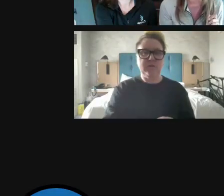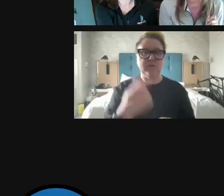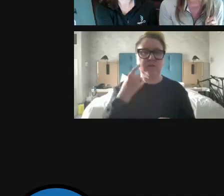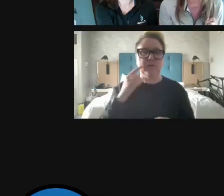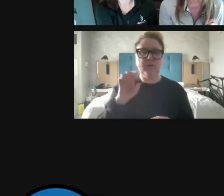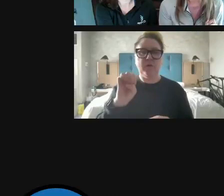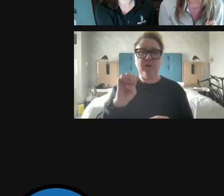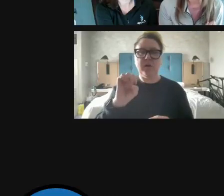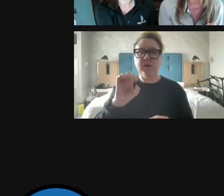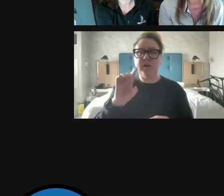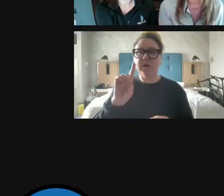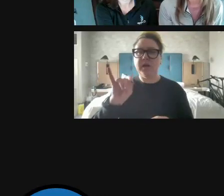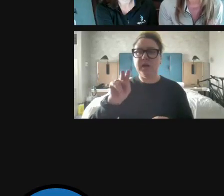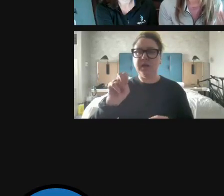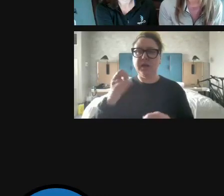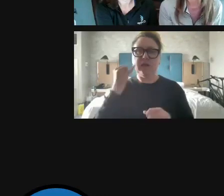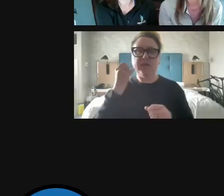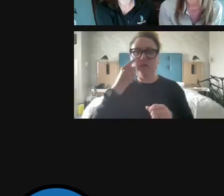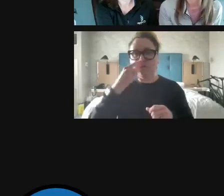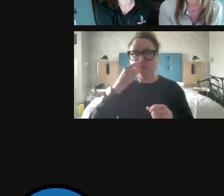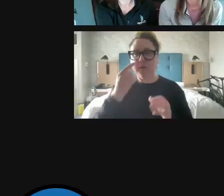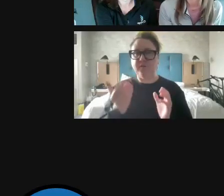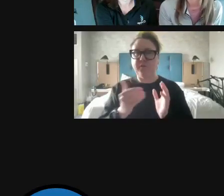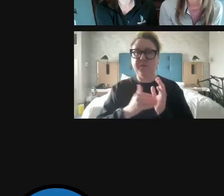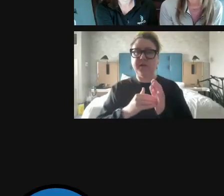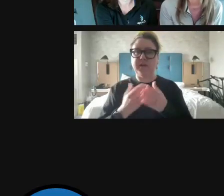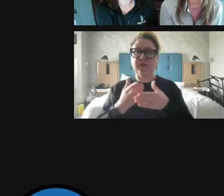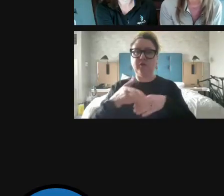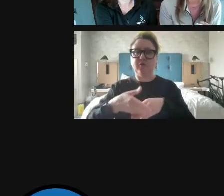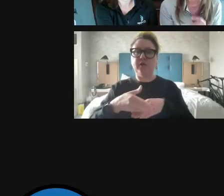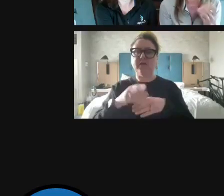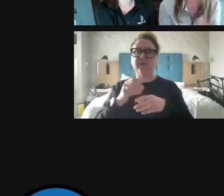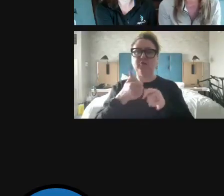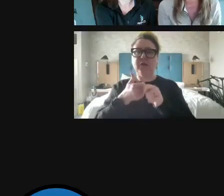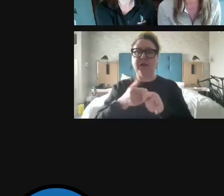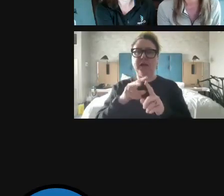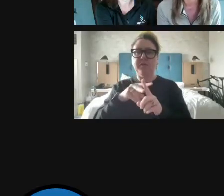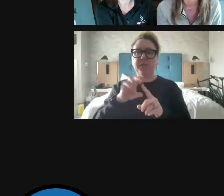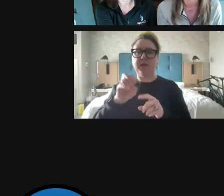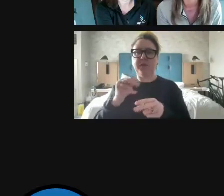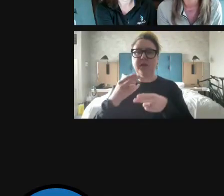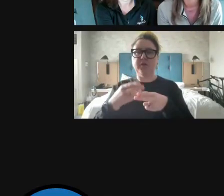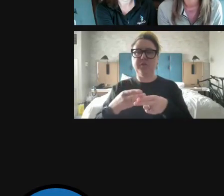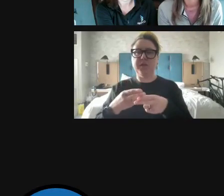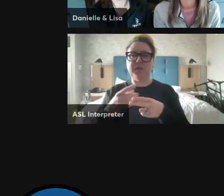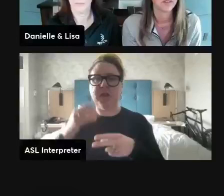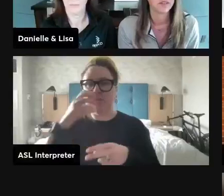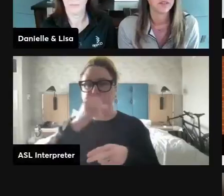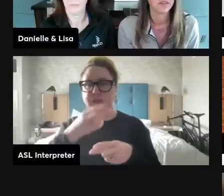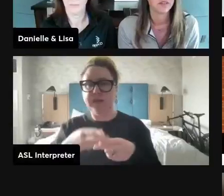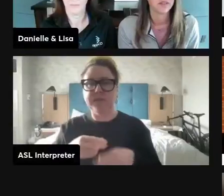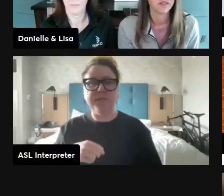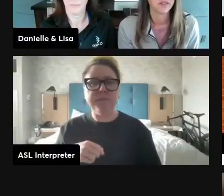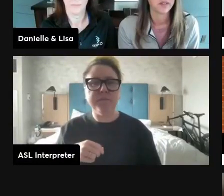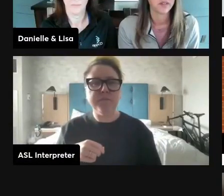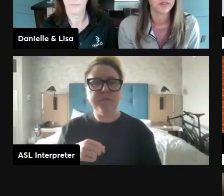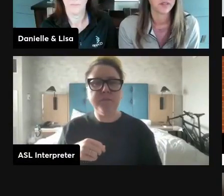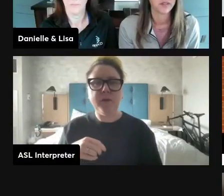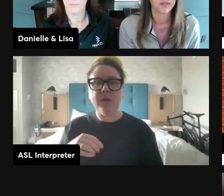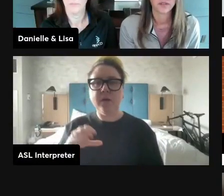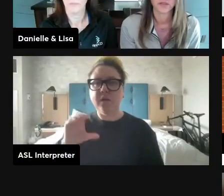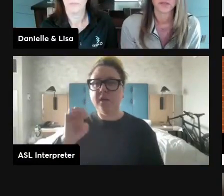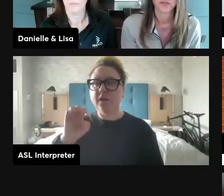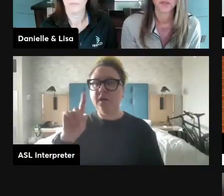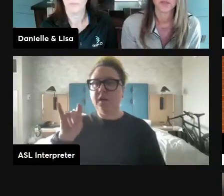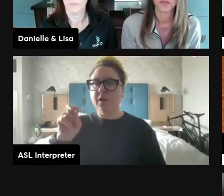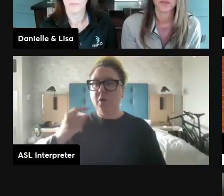could repeat what the cost tracking plugin that you mentioned is from VL, he just missed it. So we rolled